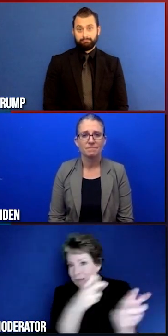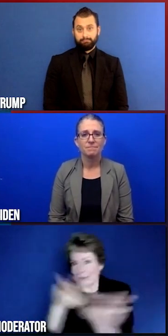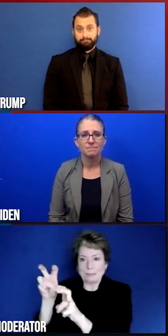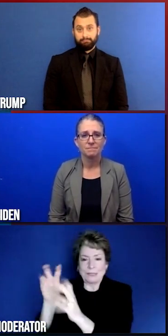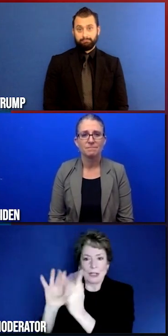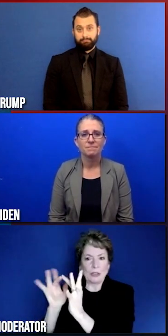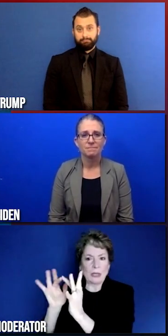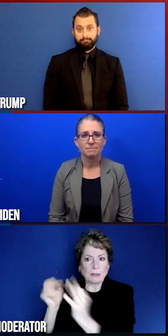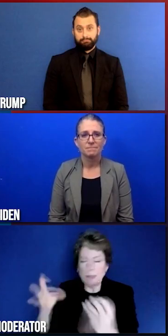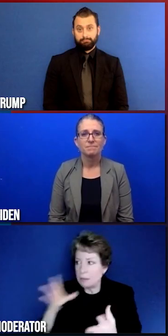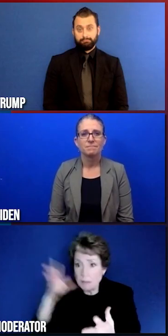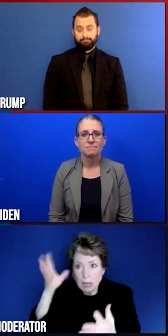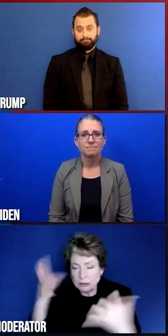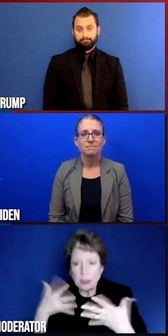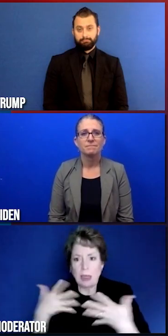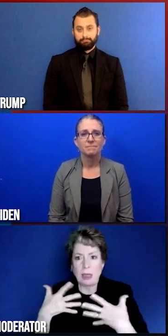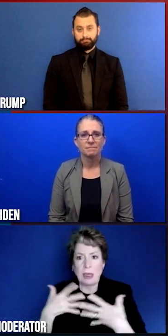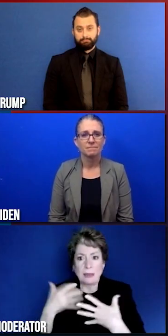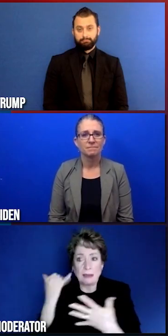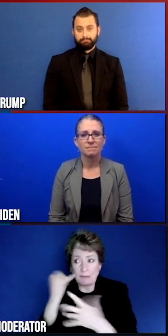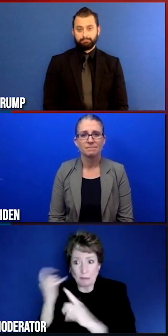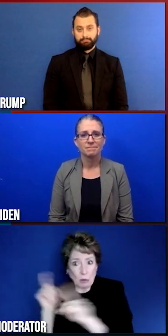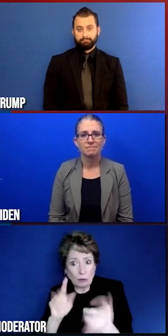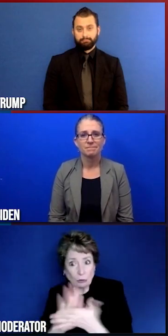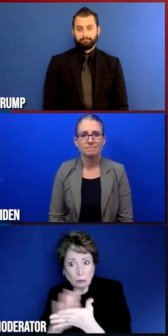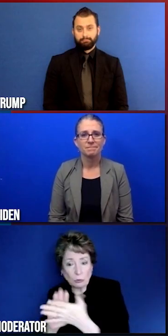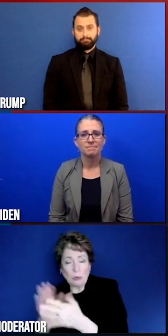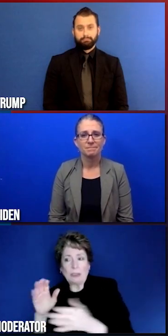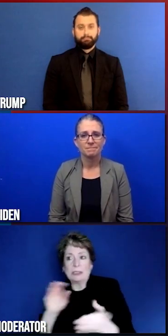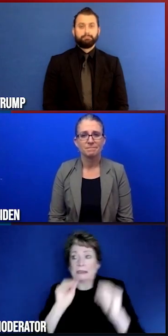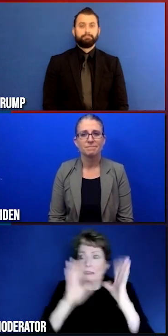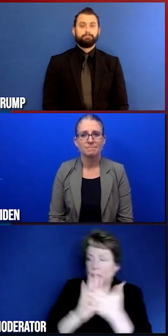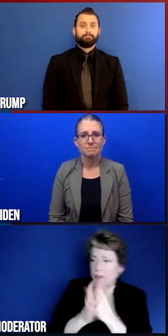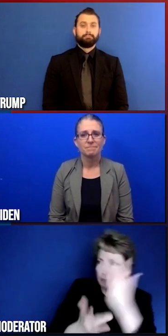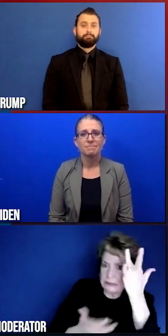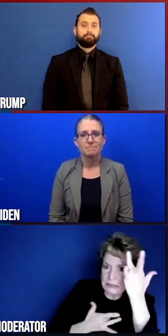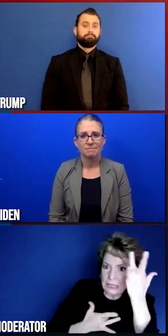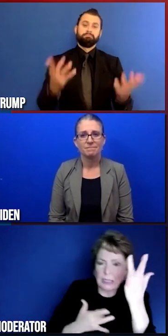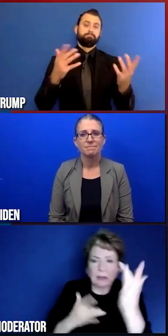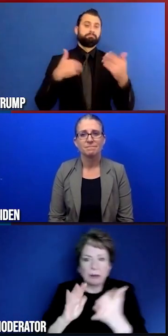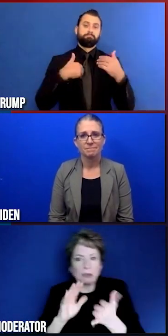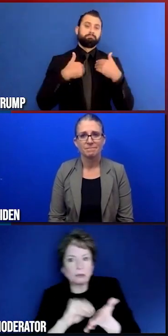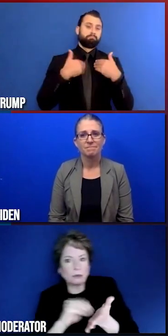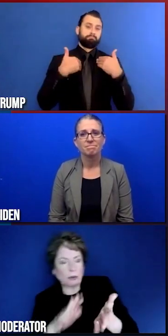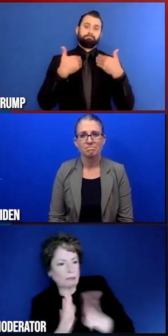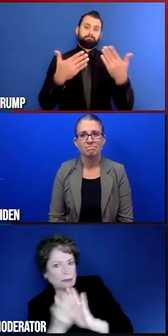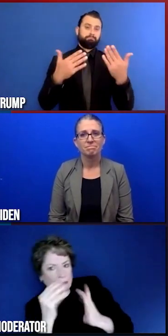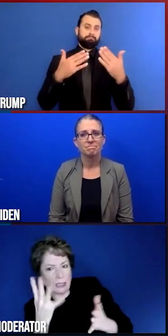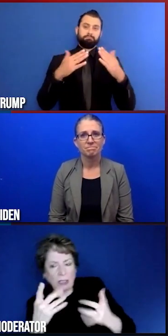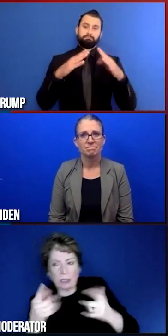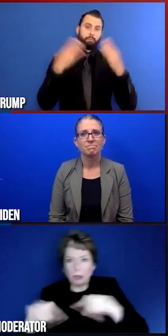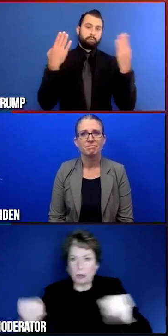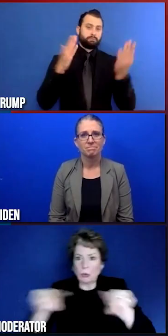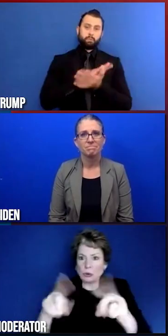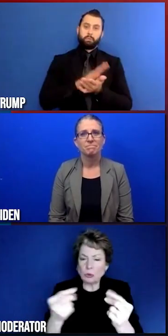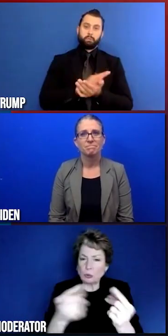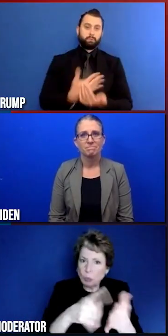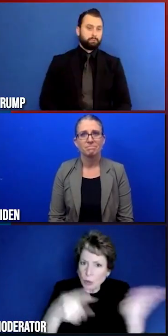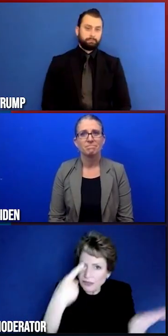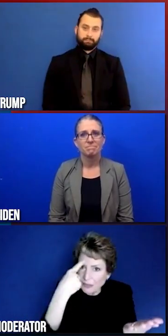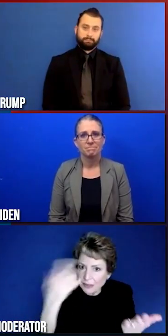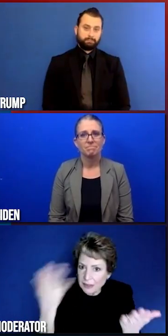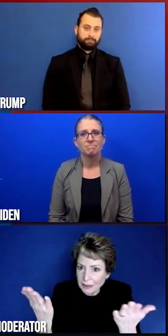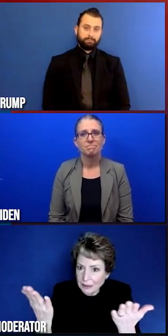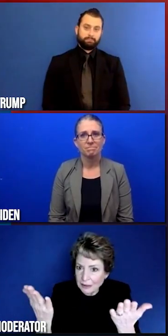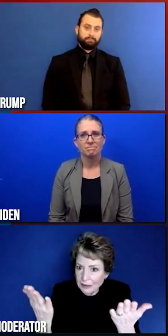their kids, but also their teachers and families? I want to open the schools. The transmittal rate to the teachers is very small, but I